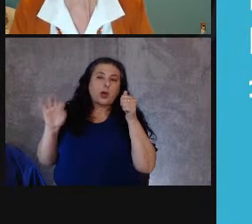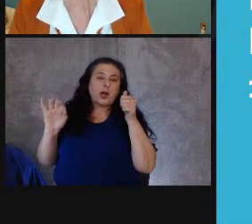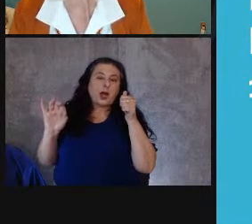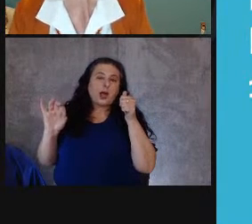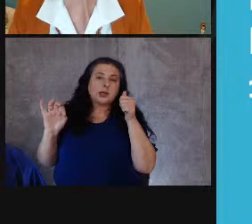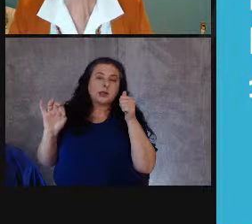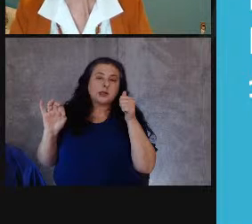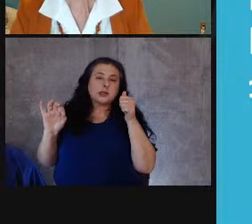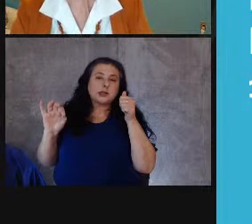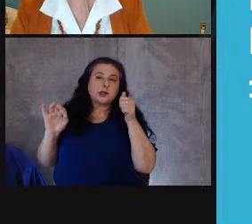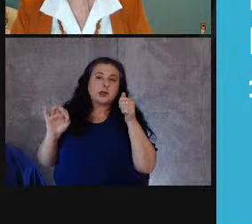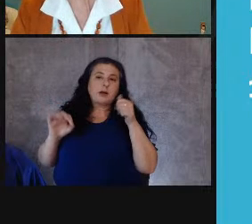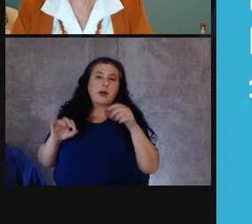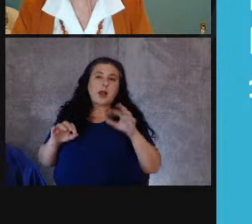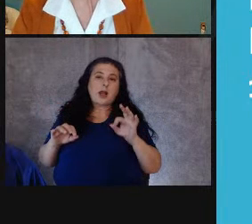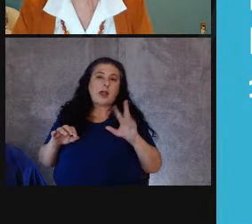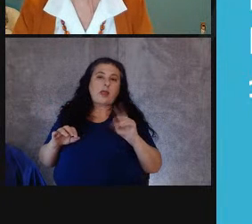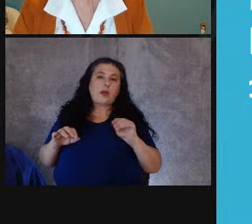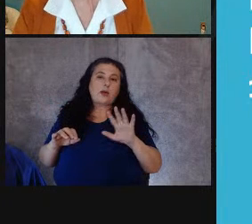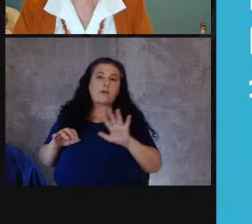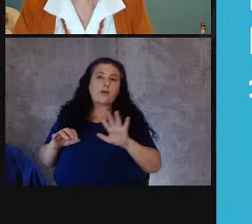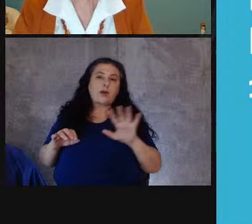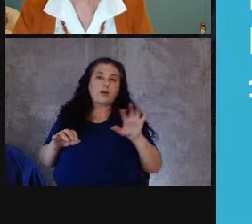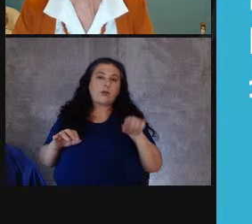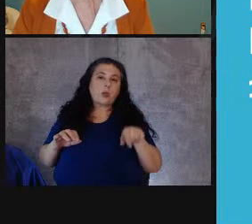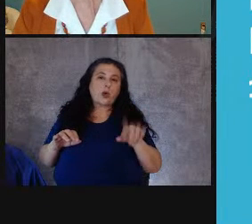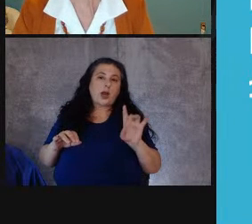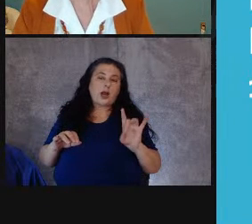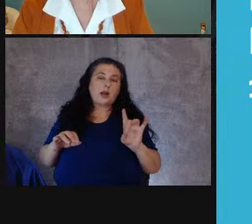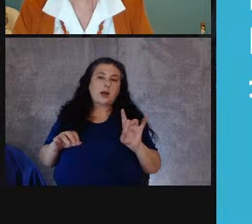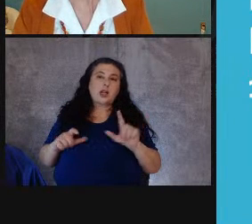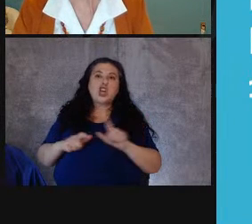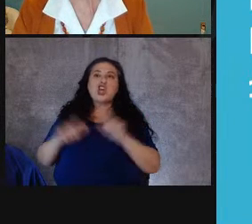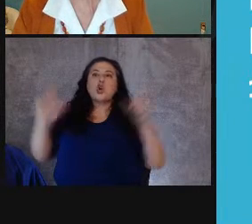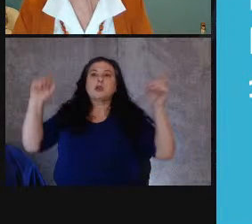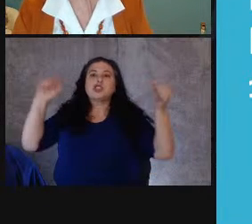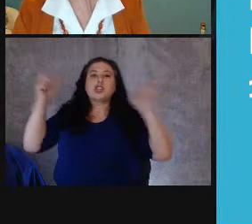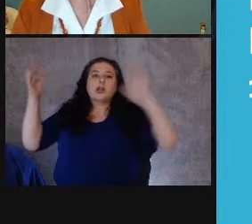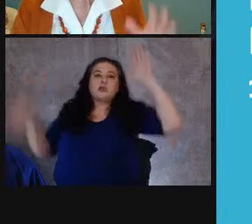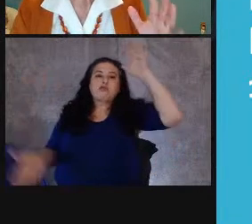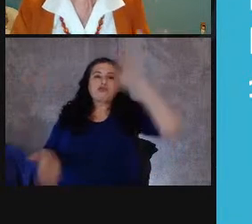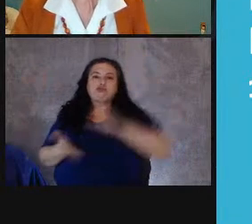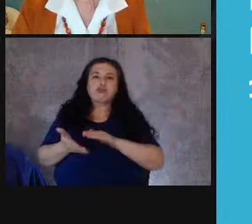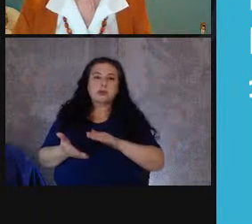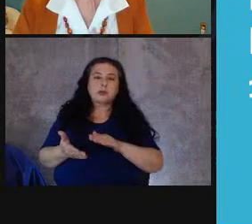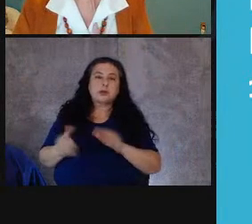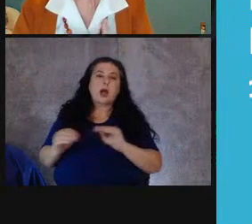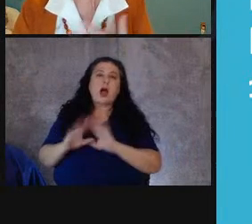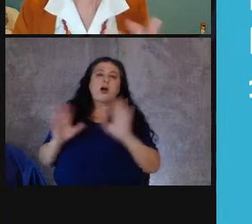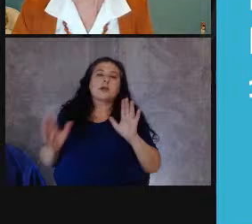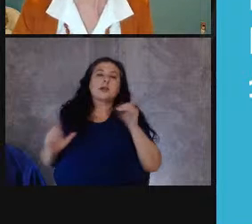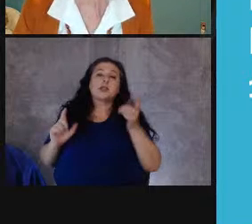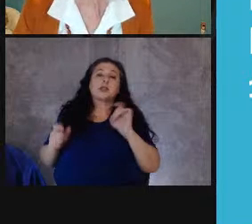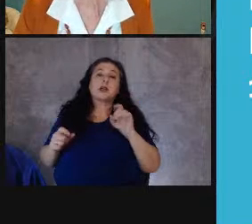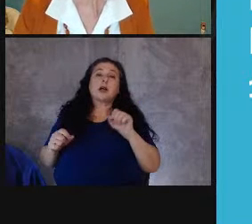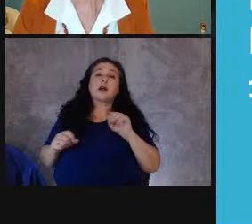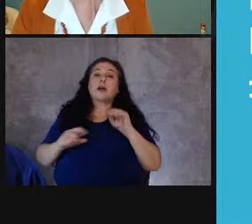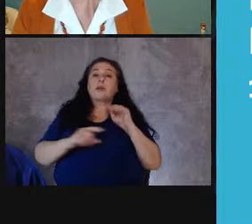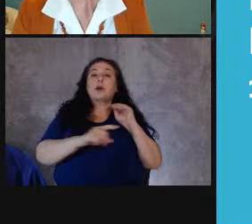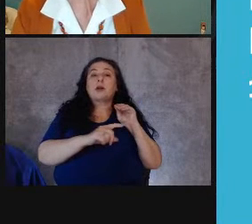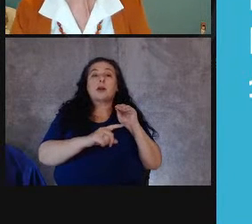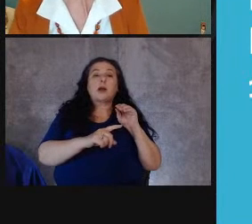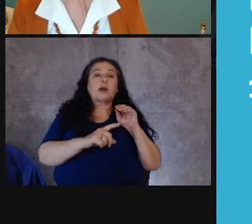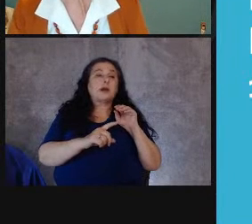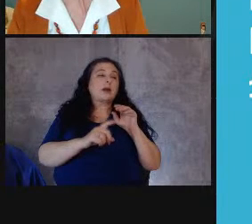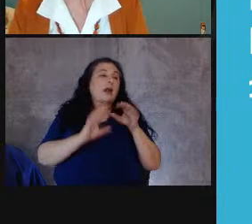149.9. By 1930, it's 55.8. Huge change, noticeable change. Can we attribute all of that